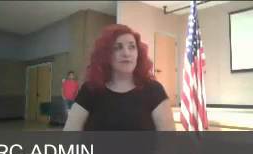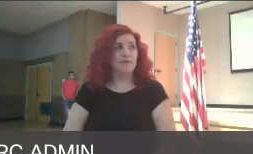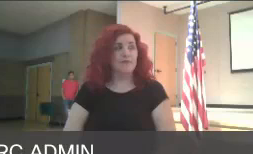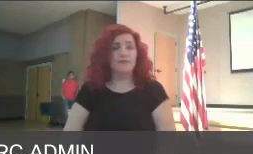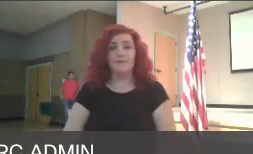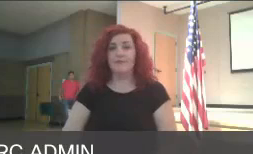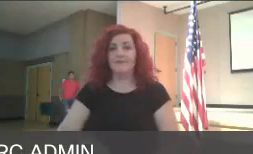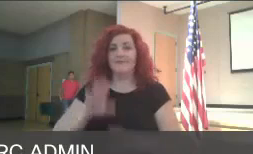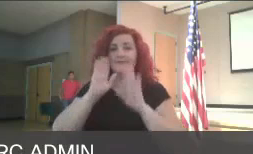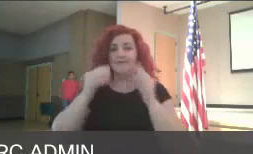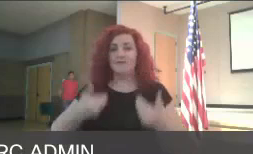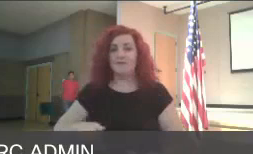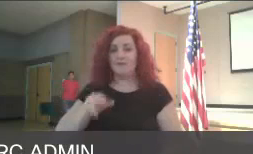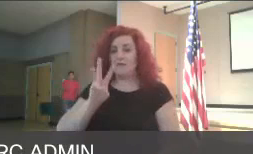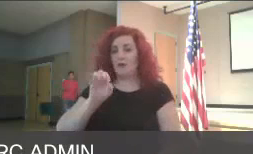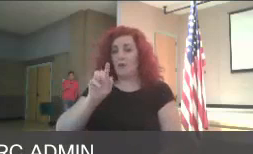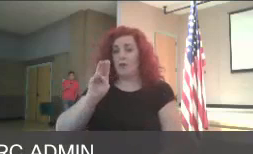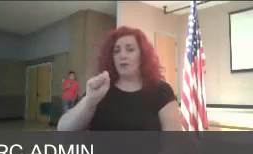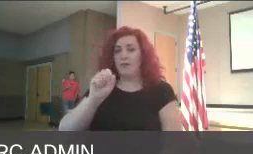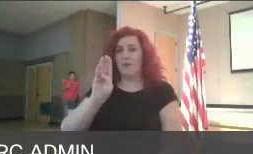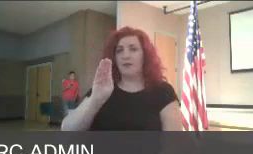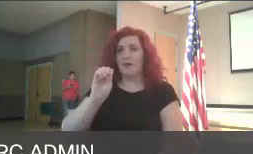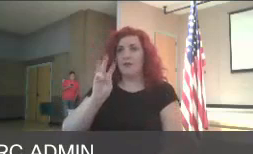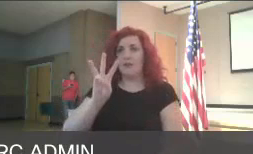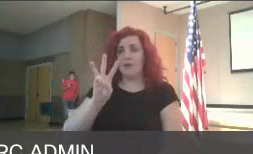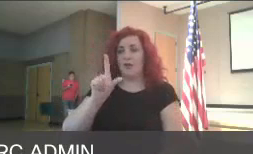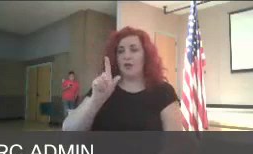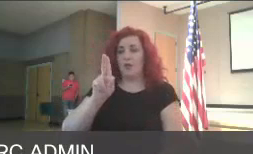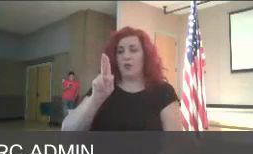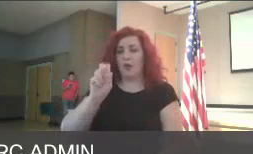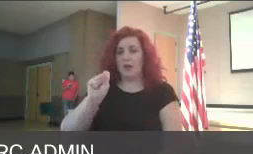My name is William Bolis Root. That's